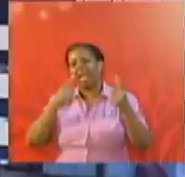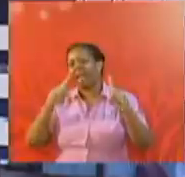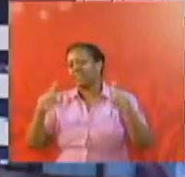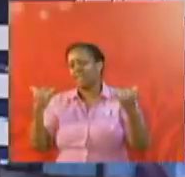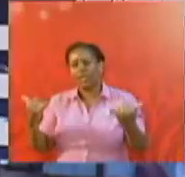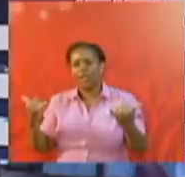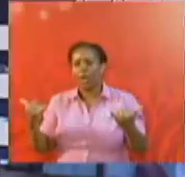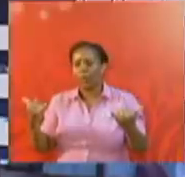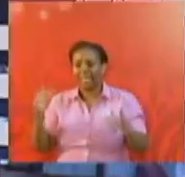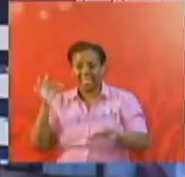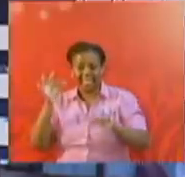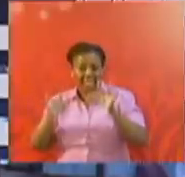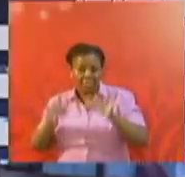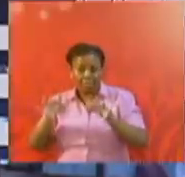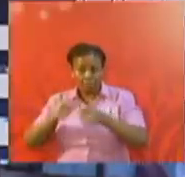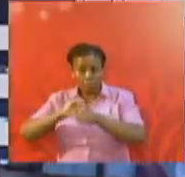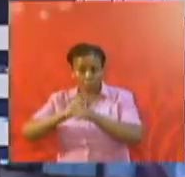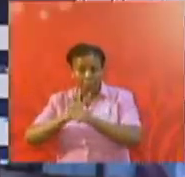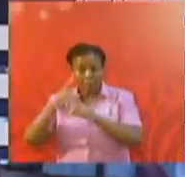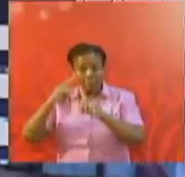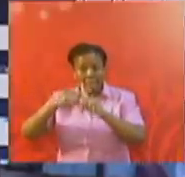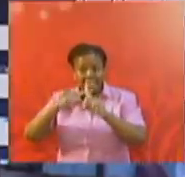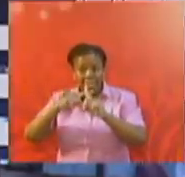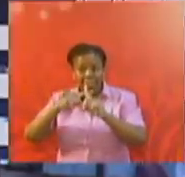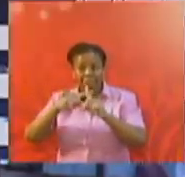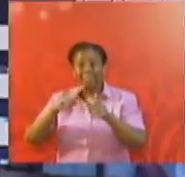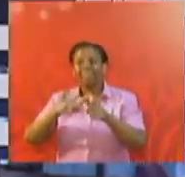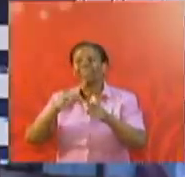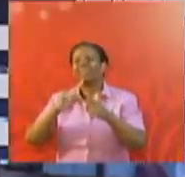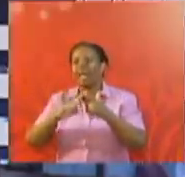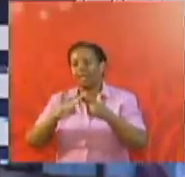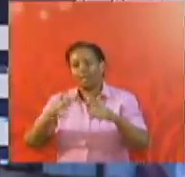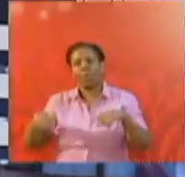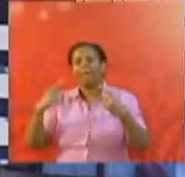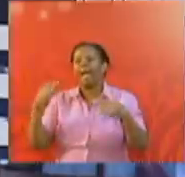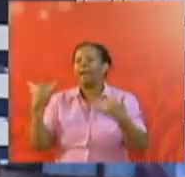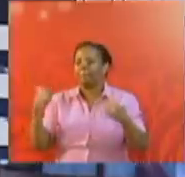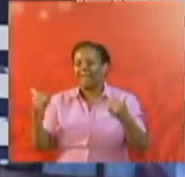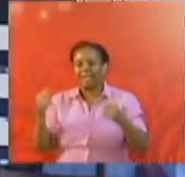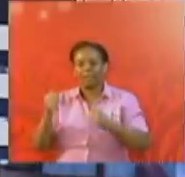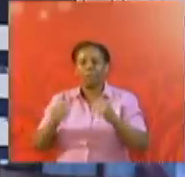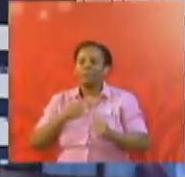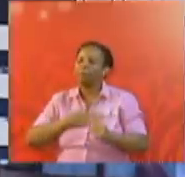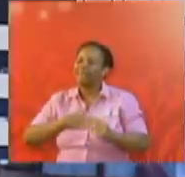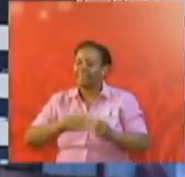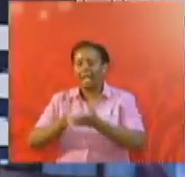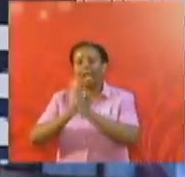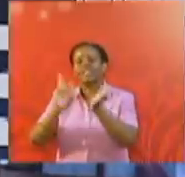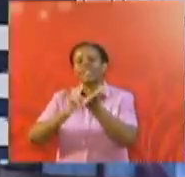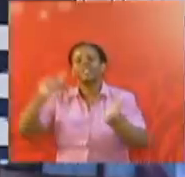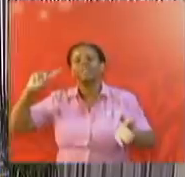you have COVID positive, you're COVID positive, and you're going back to do heavy sports, you should consult your doctor and get at least an ECG or echo done